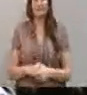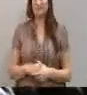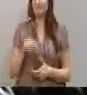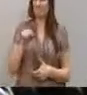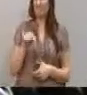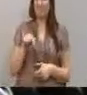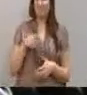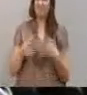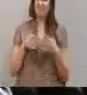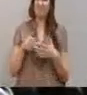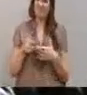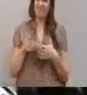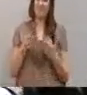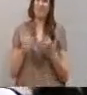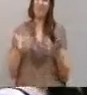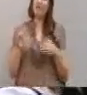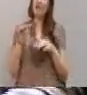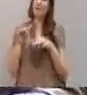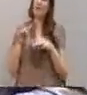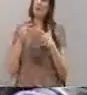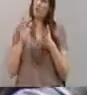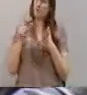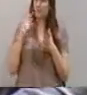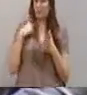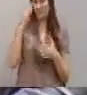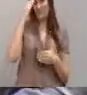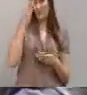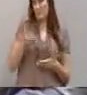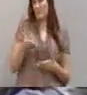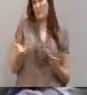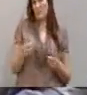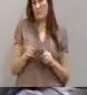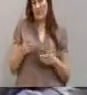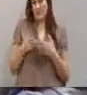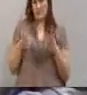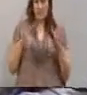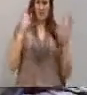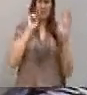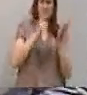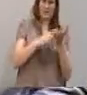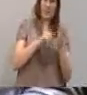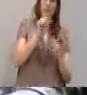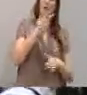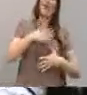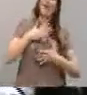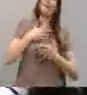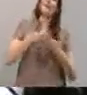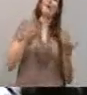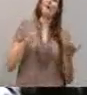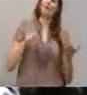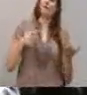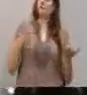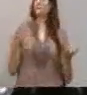a matter of public importance. But a general debate about happiness for all seems to be